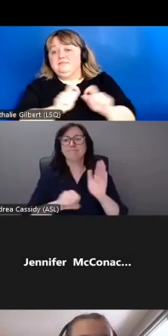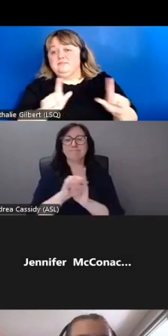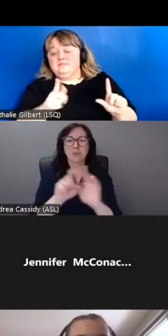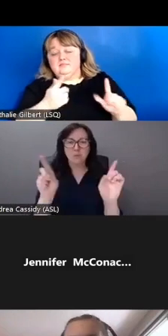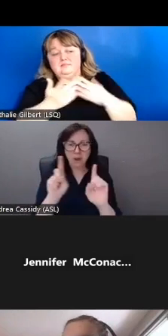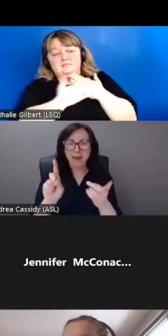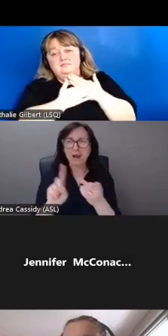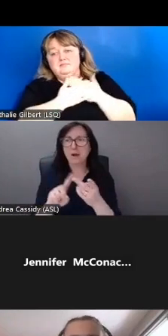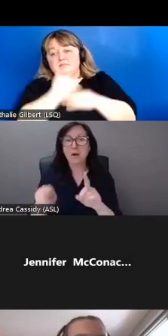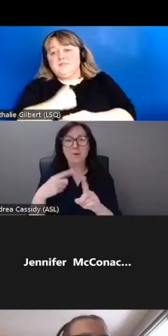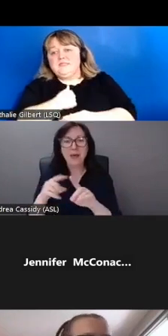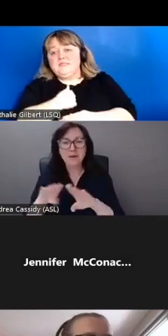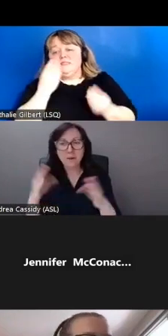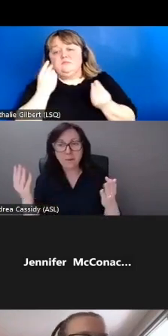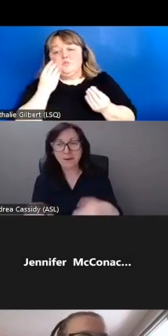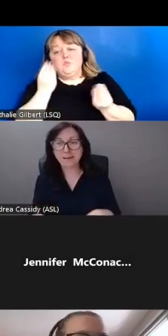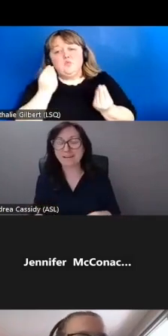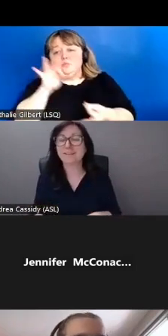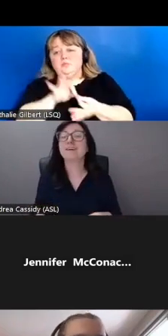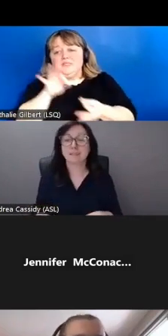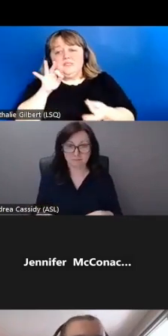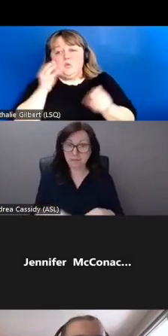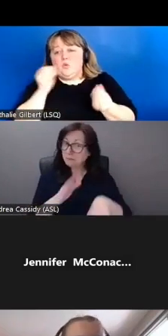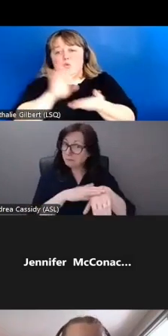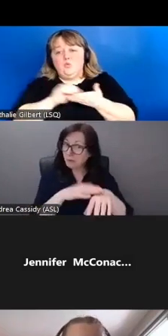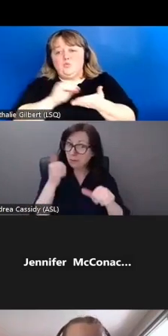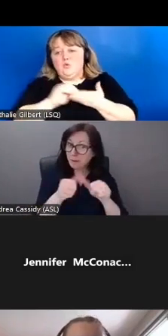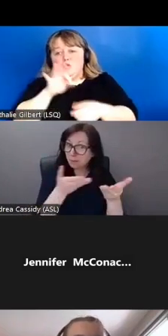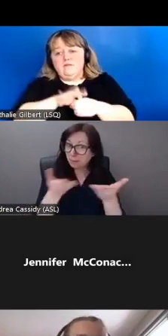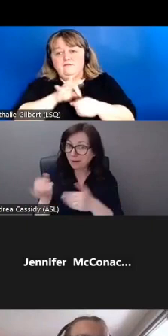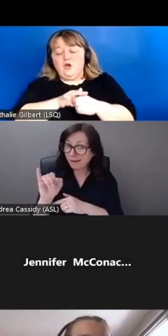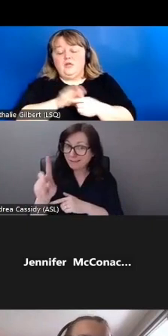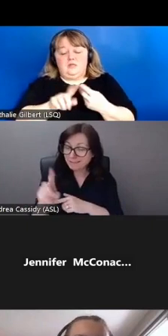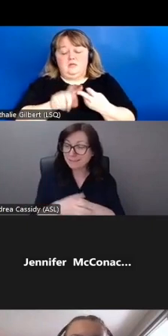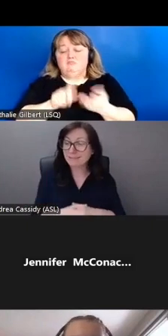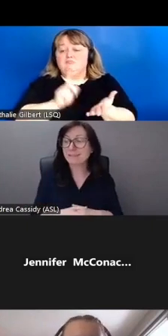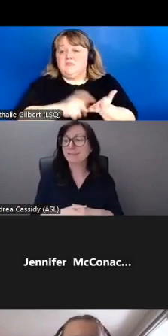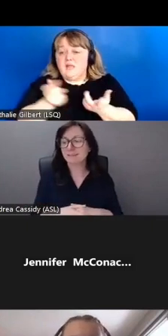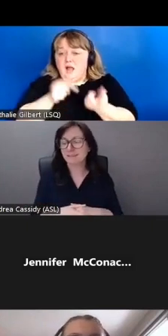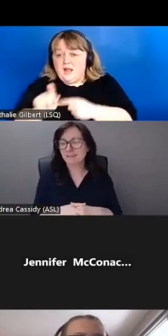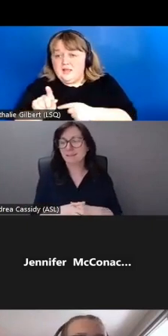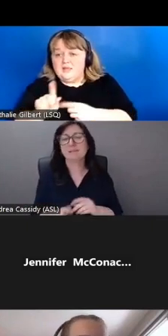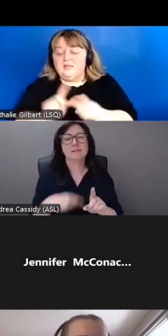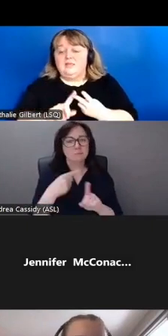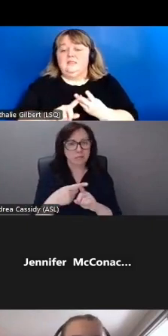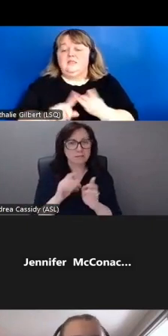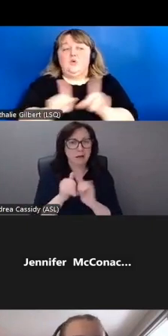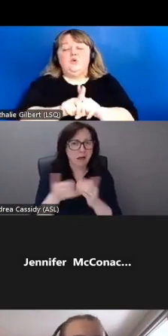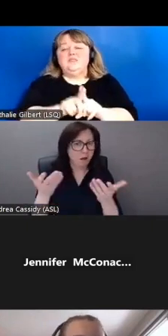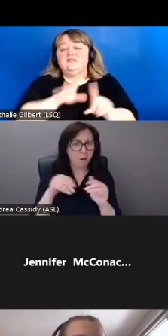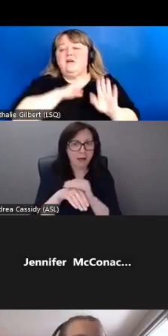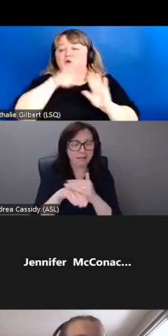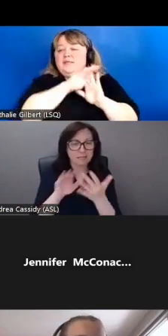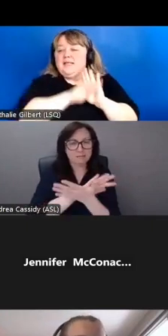go there. It'll prompt you to bring your IDs, and also how to access any of these